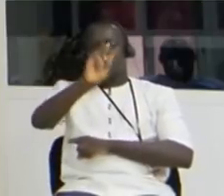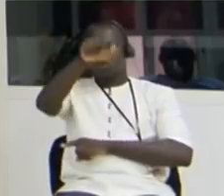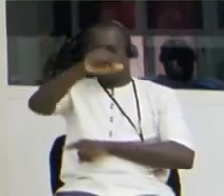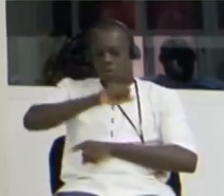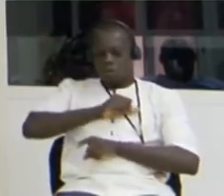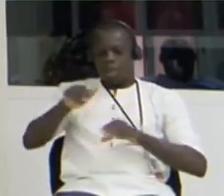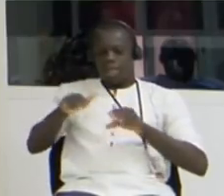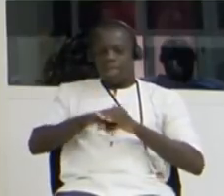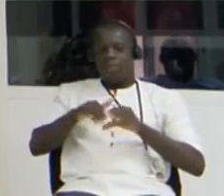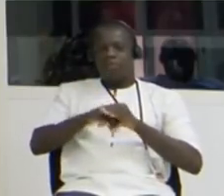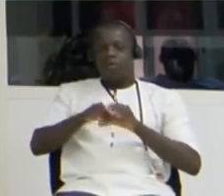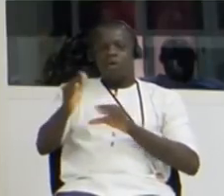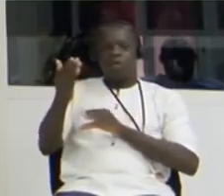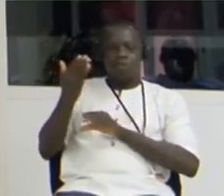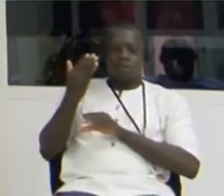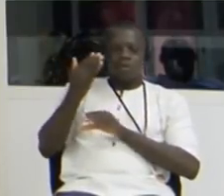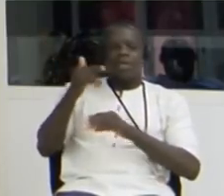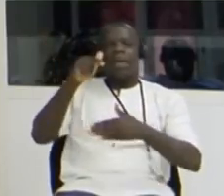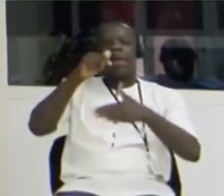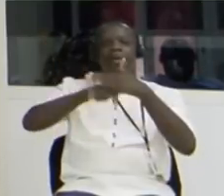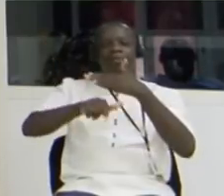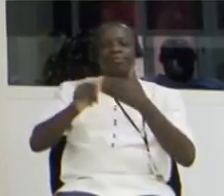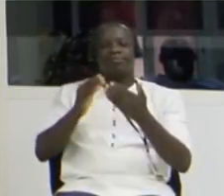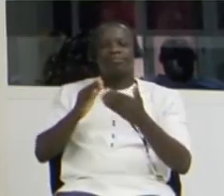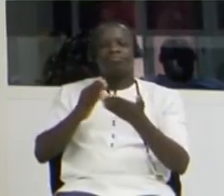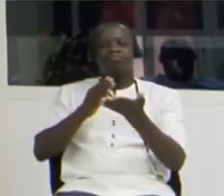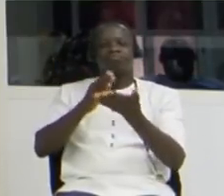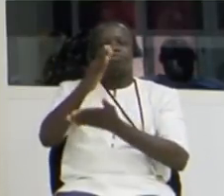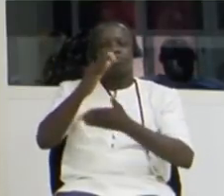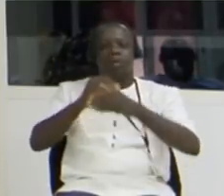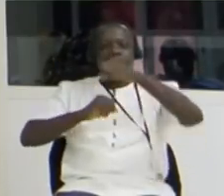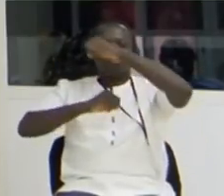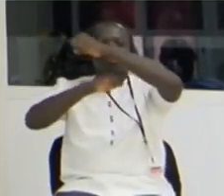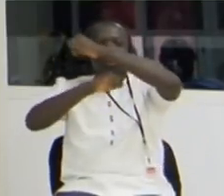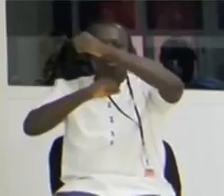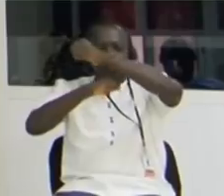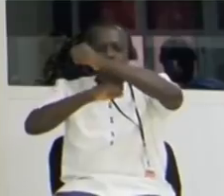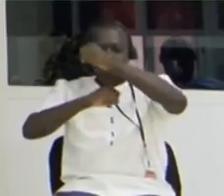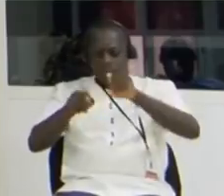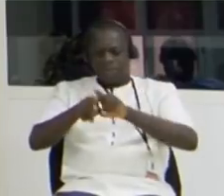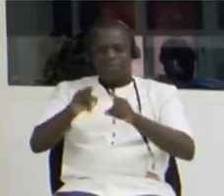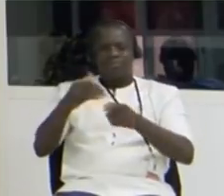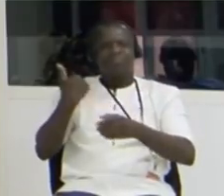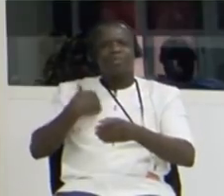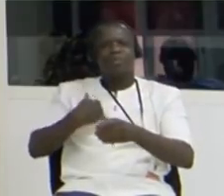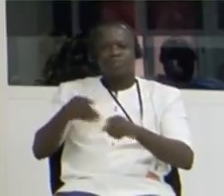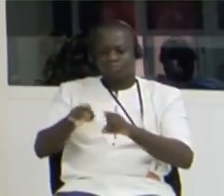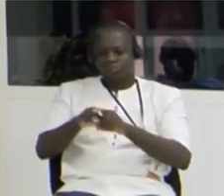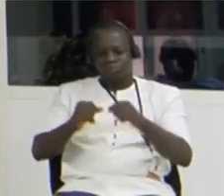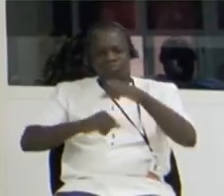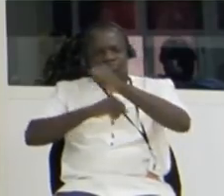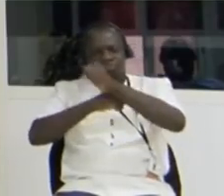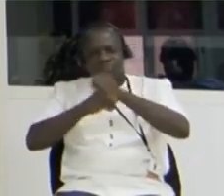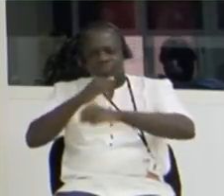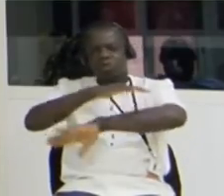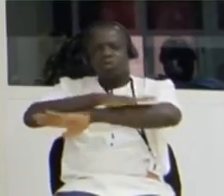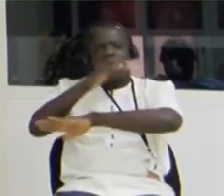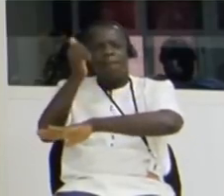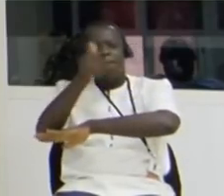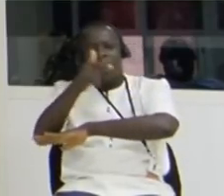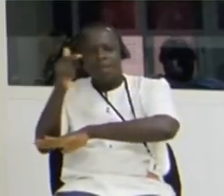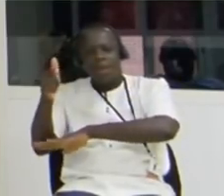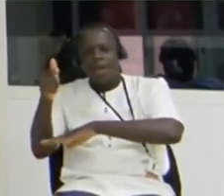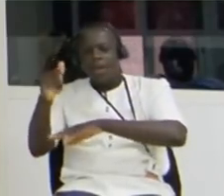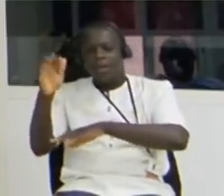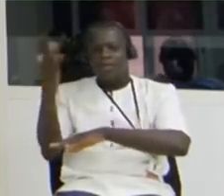involvement was in regard to the scholarship pageants that were going on at the time, and some